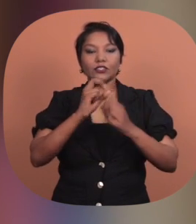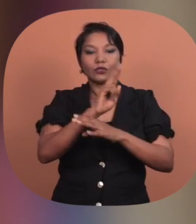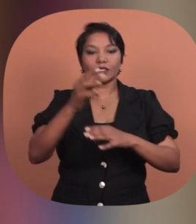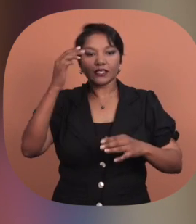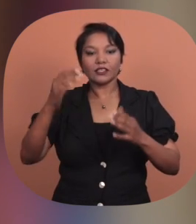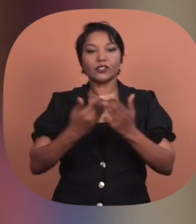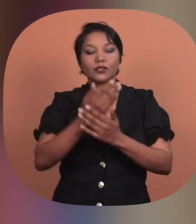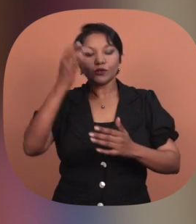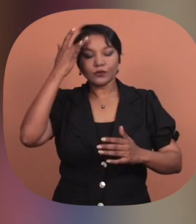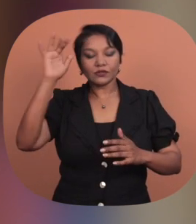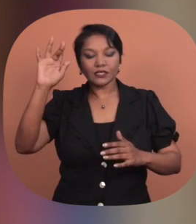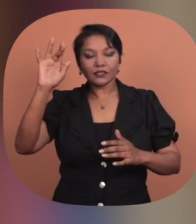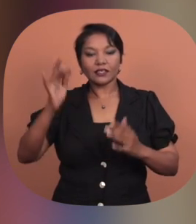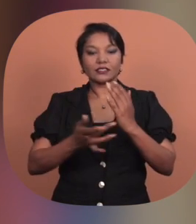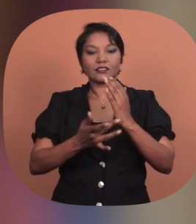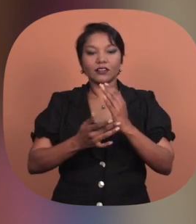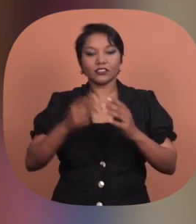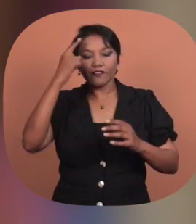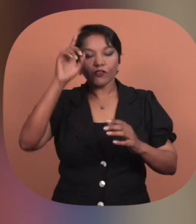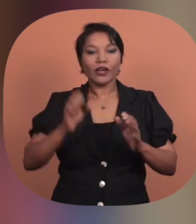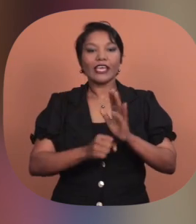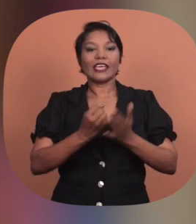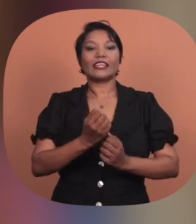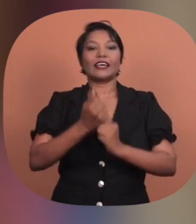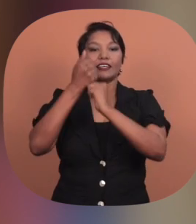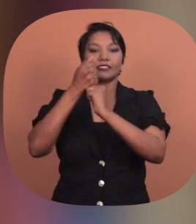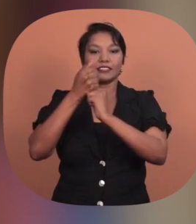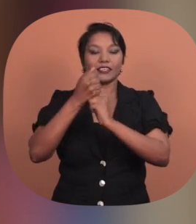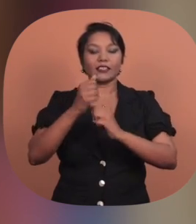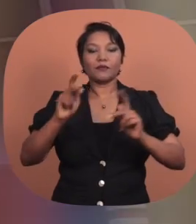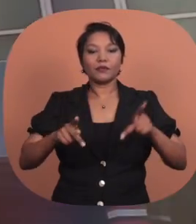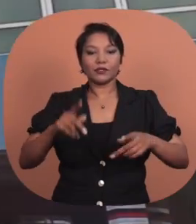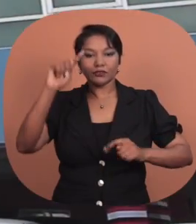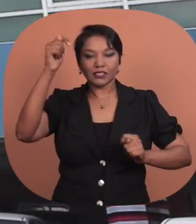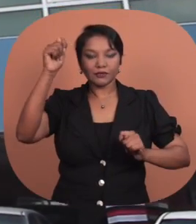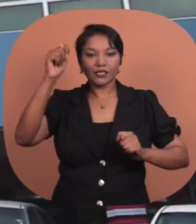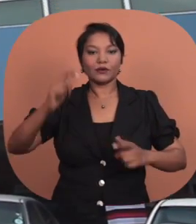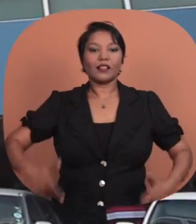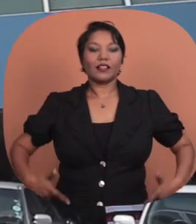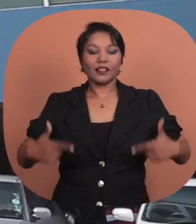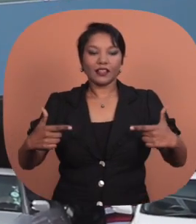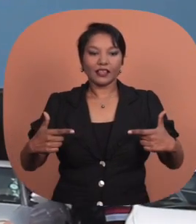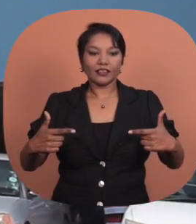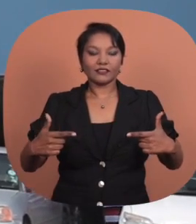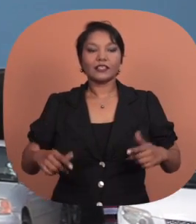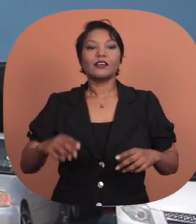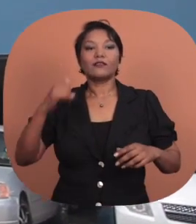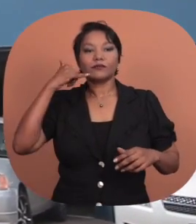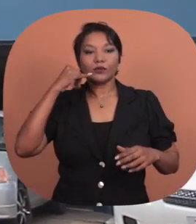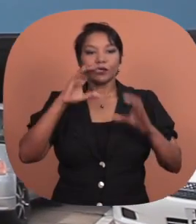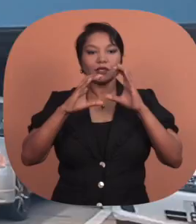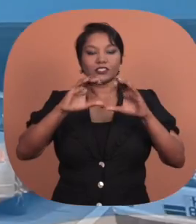to enhance the social, economic, and cultural development of the people of Trinidad and Tobago. The Telecommunications Authority of Trinidad